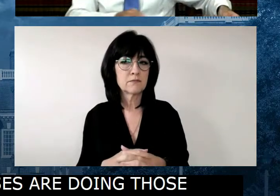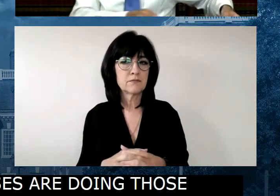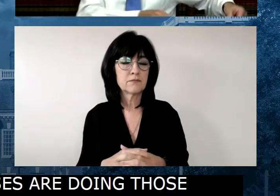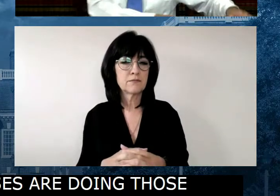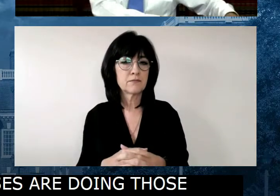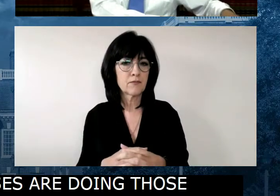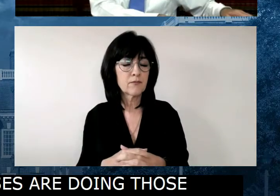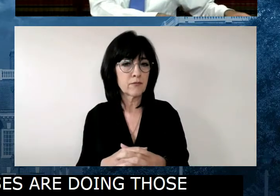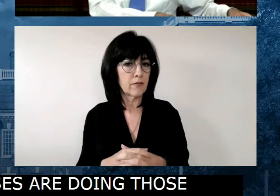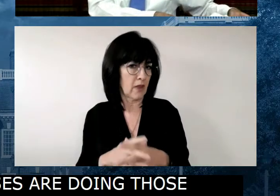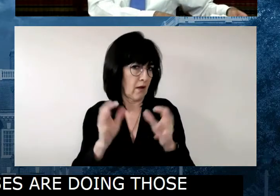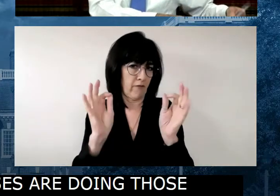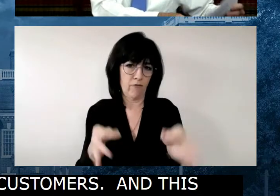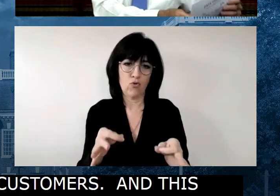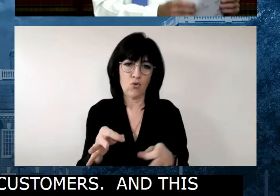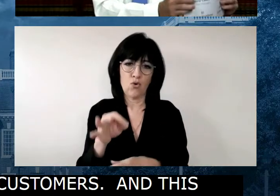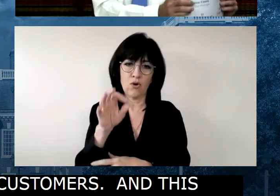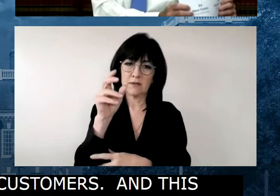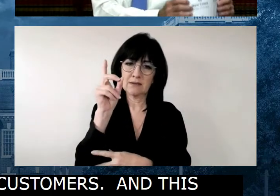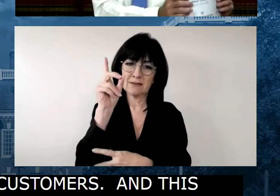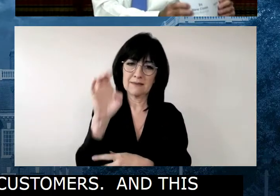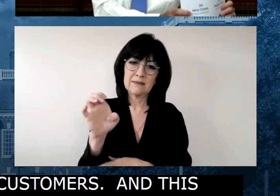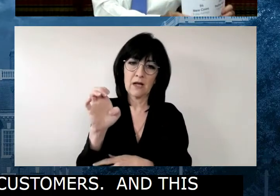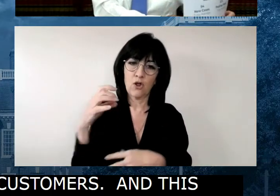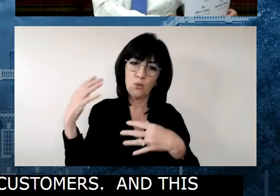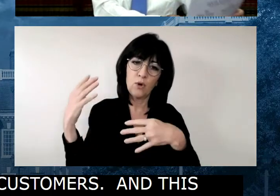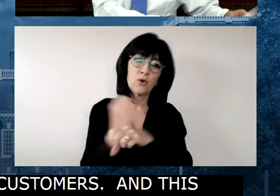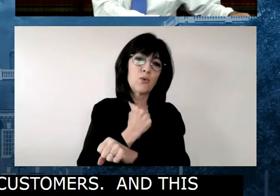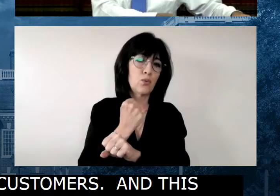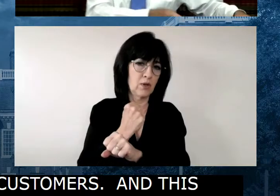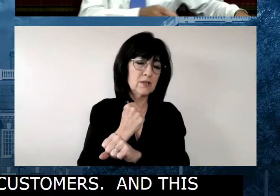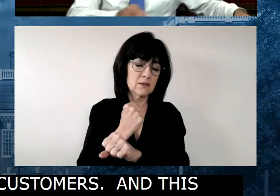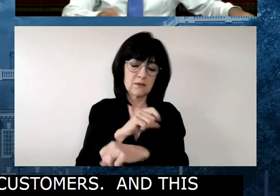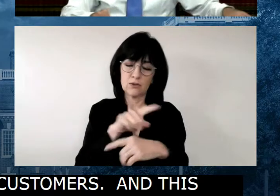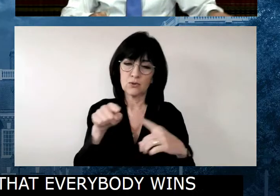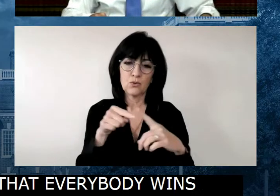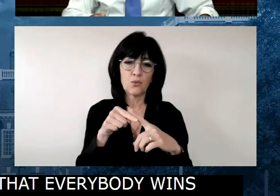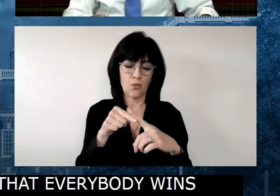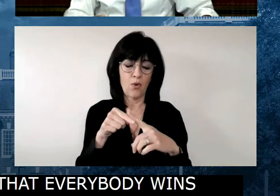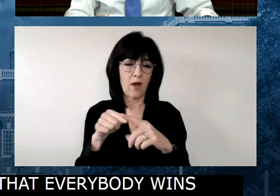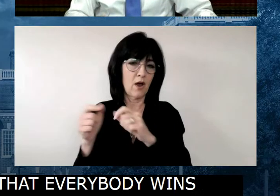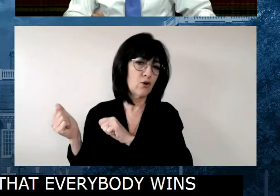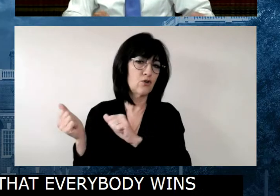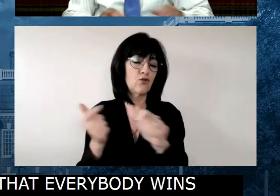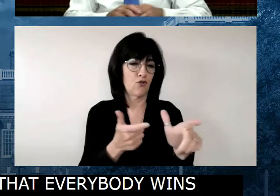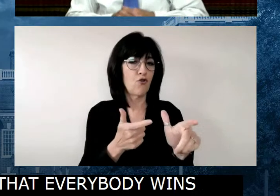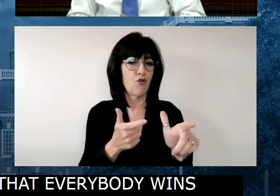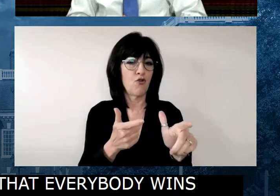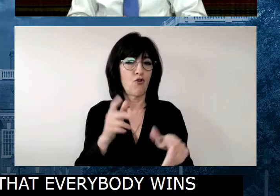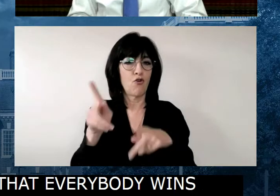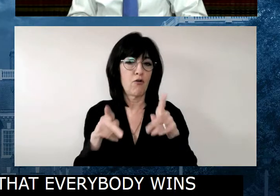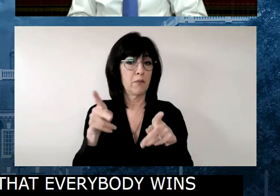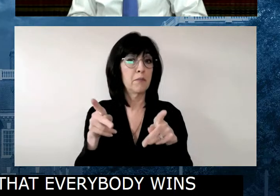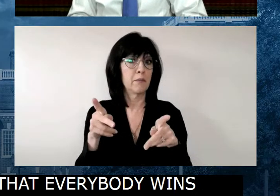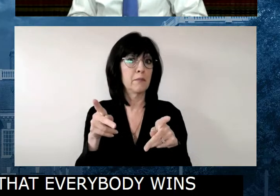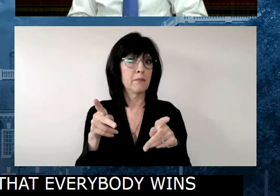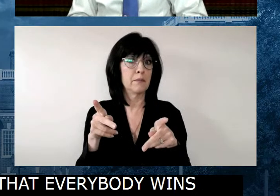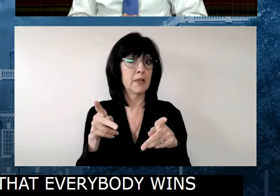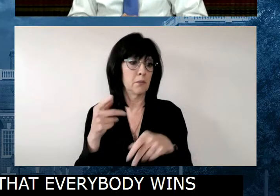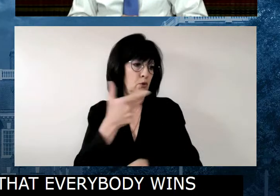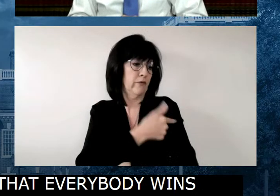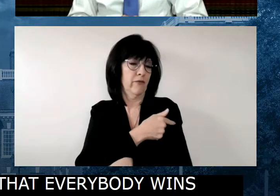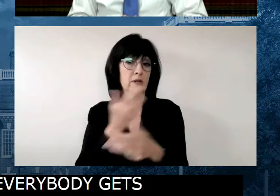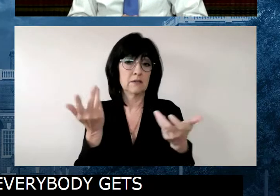certainly Delaware wins when everybody gets vaccinated. Next up, our public health and DEMA